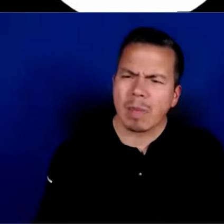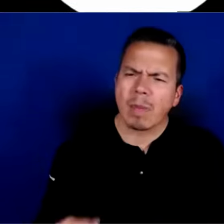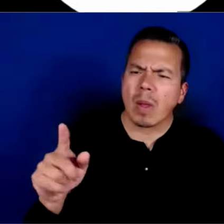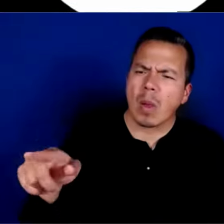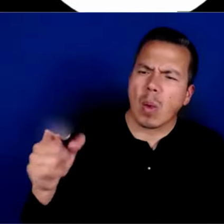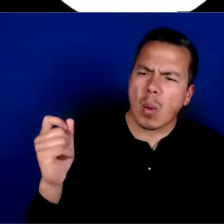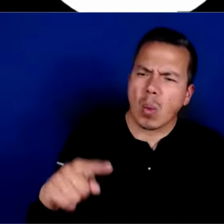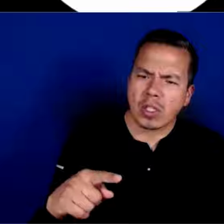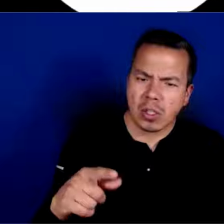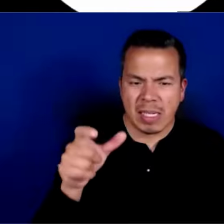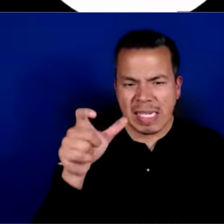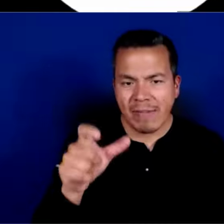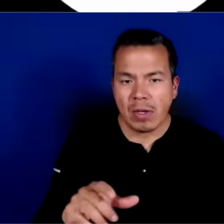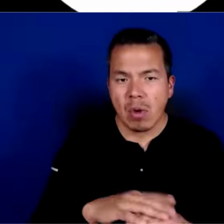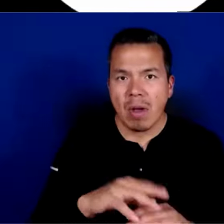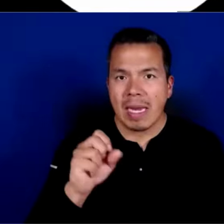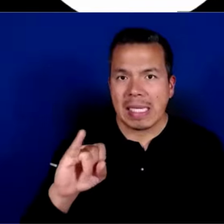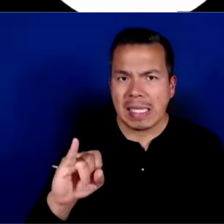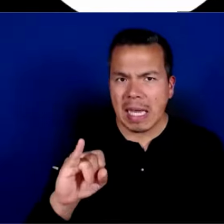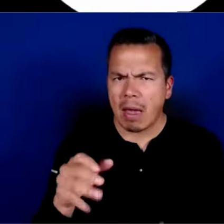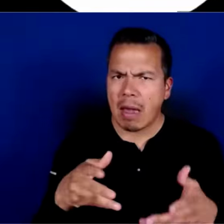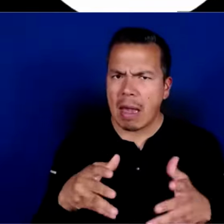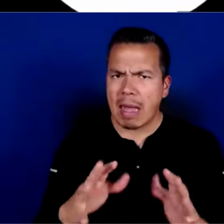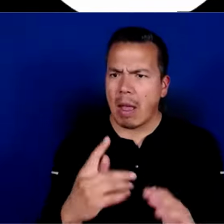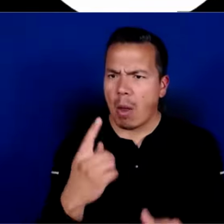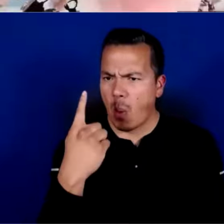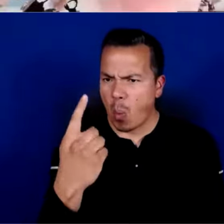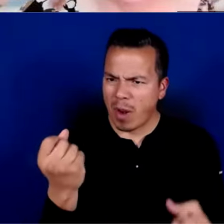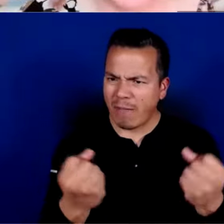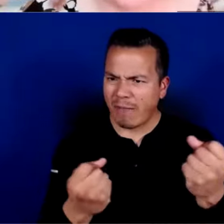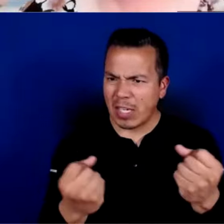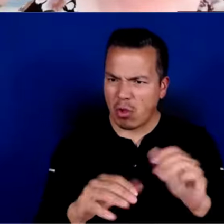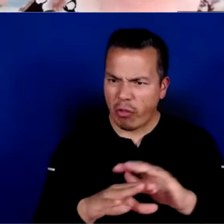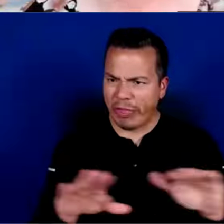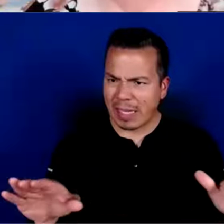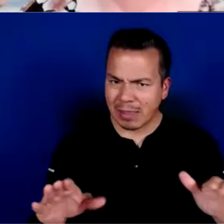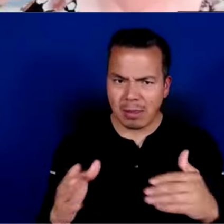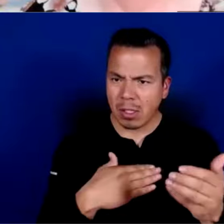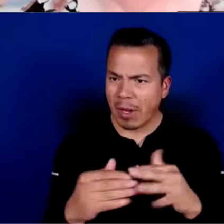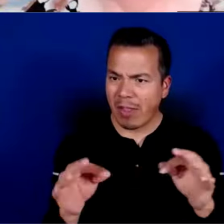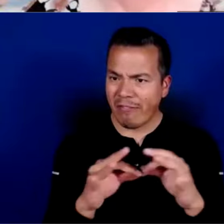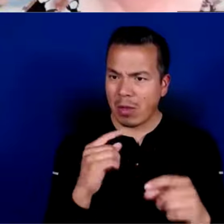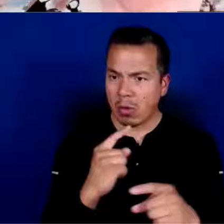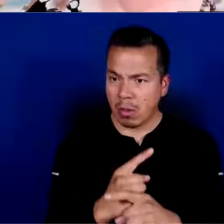allowed one vehicle, no matter how much the value of it is? That is correct.